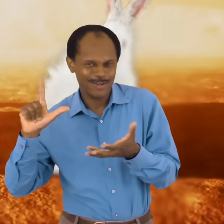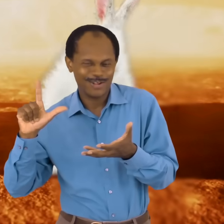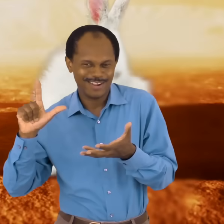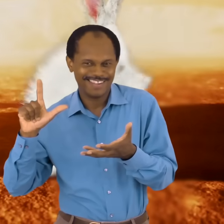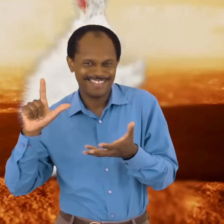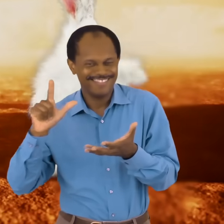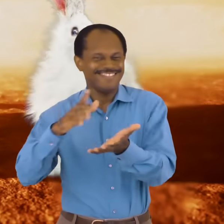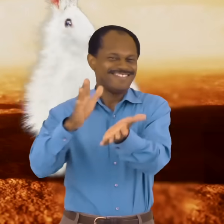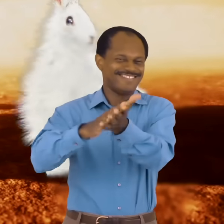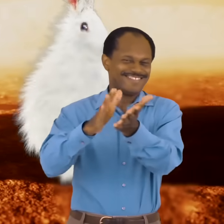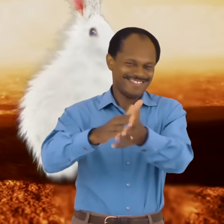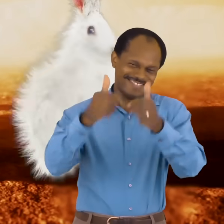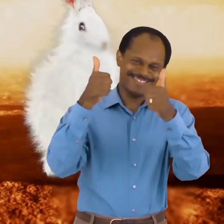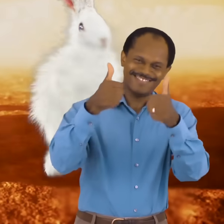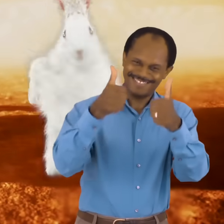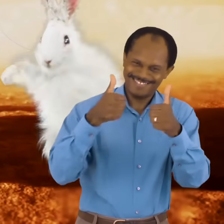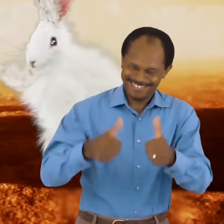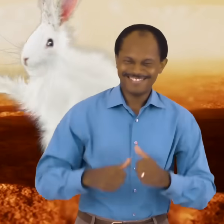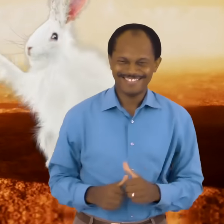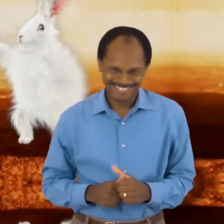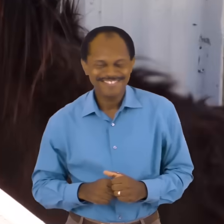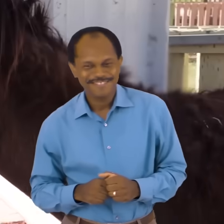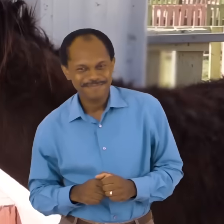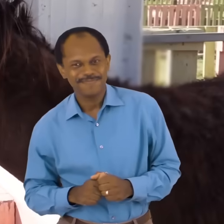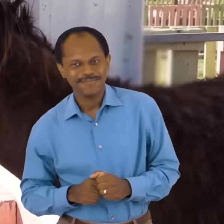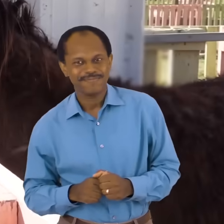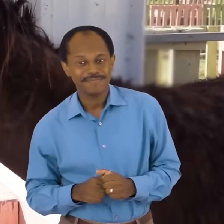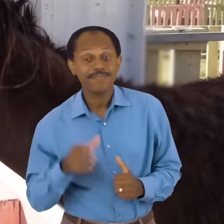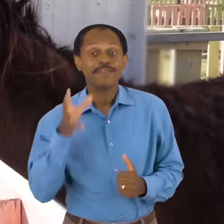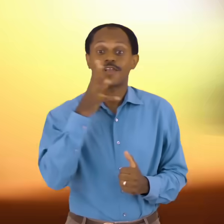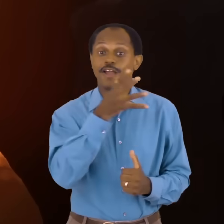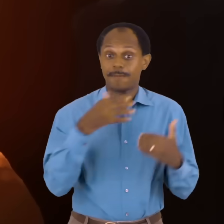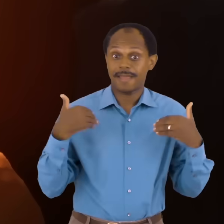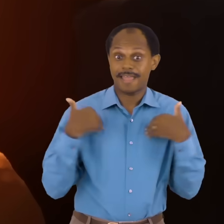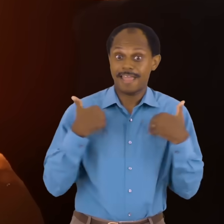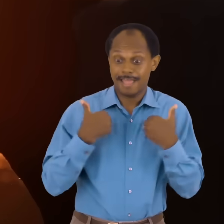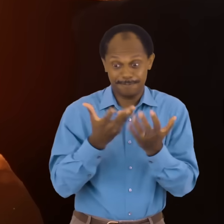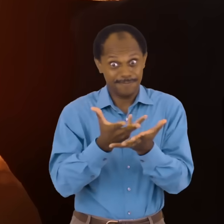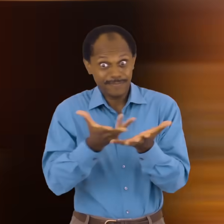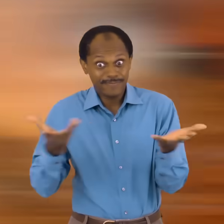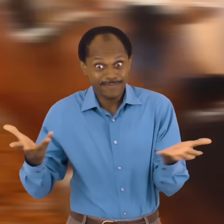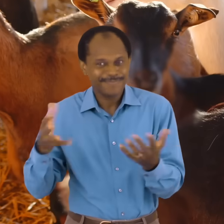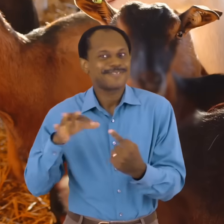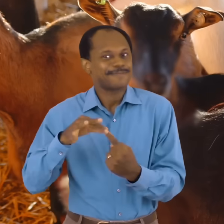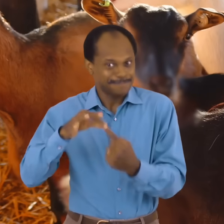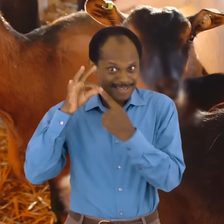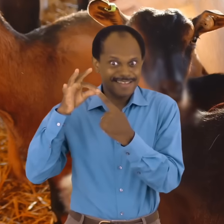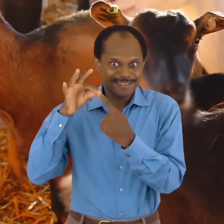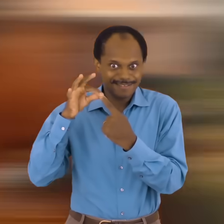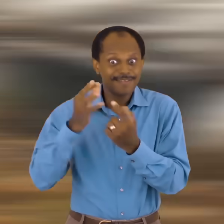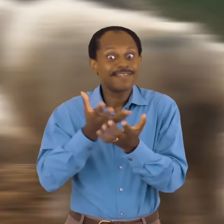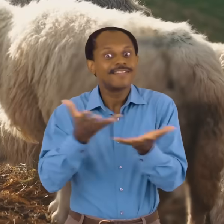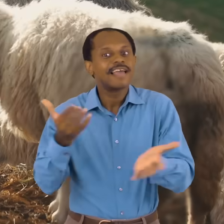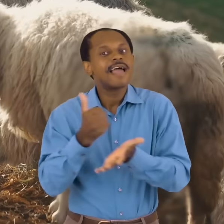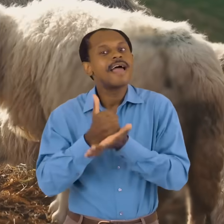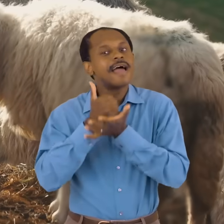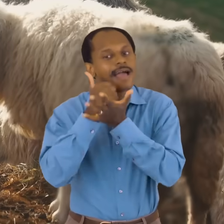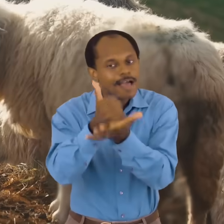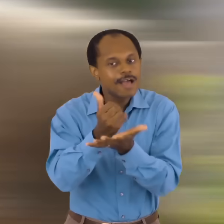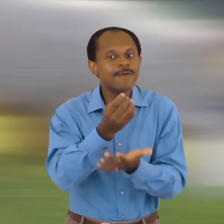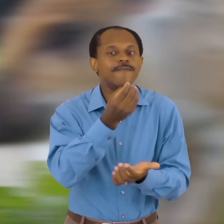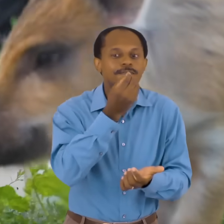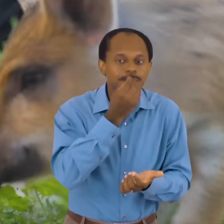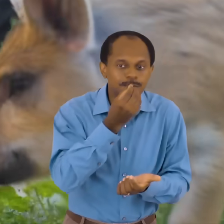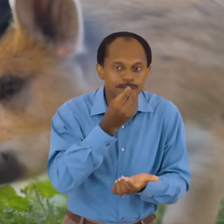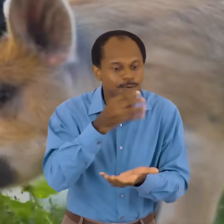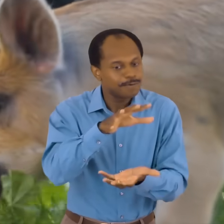excellent job fabulous farmers farm animals are pretty special we need farm animals to help give